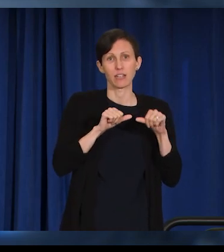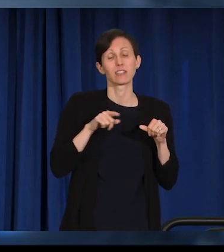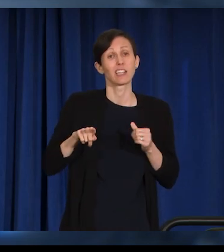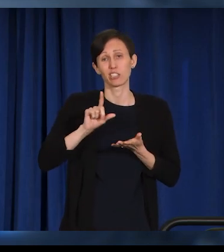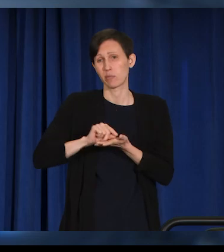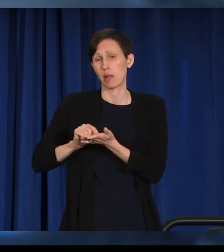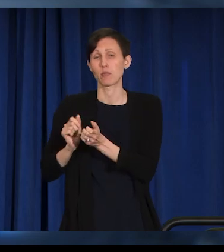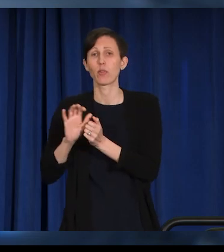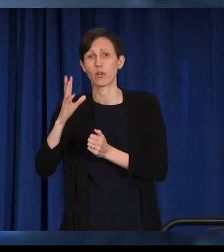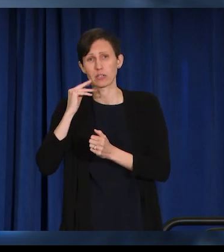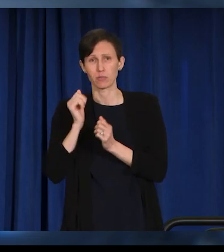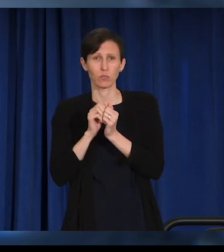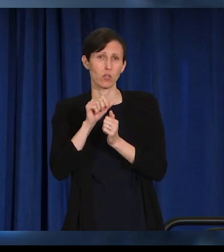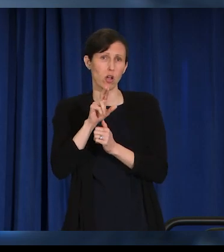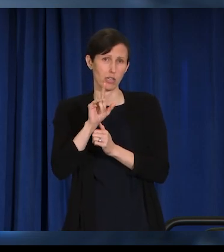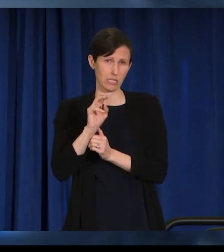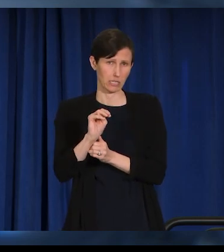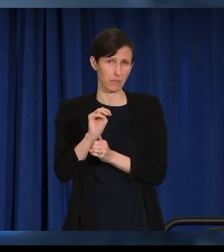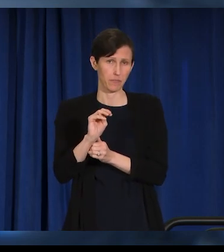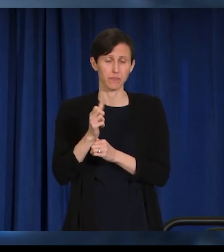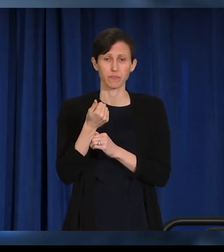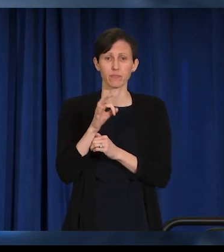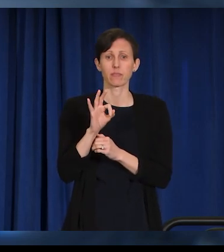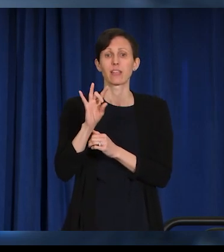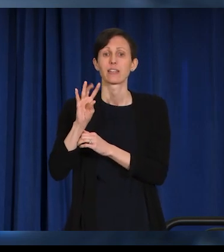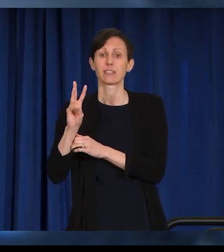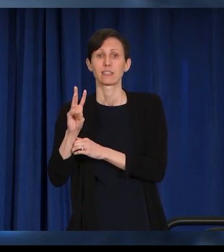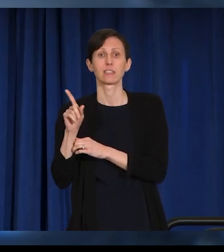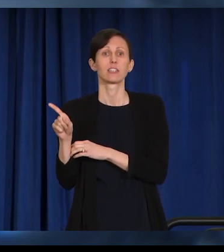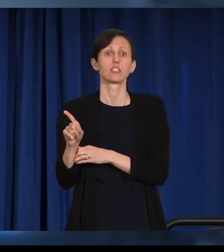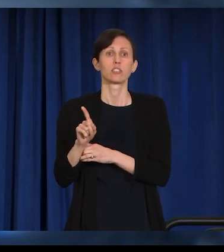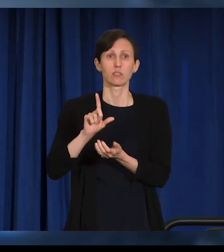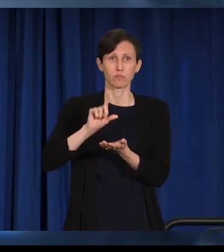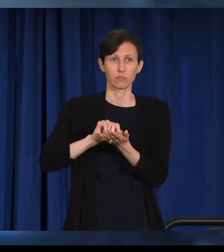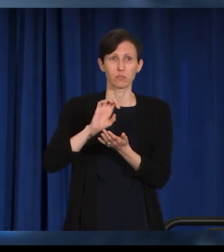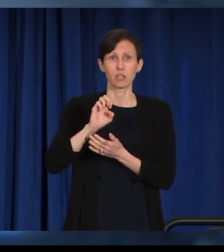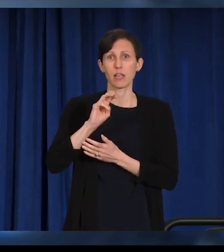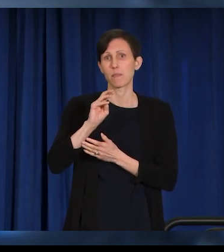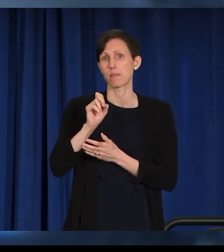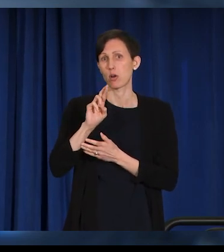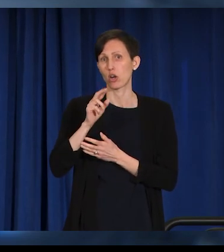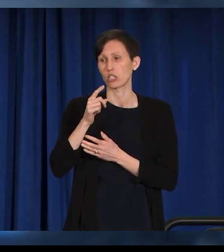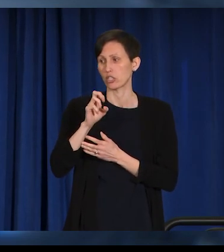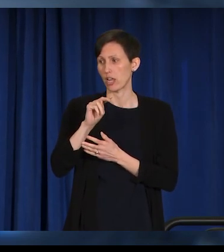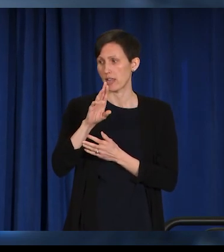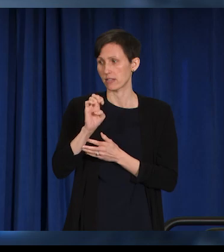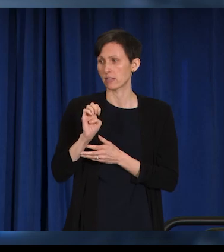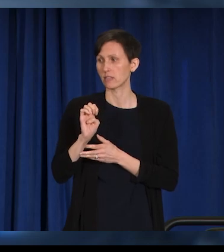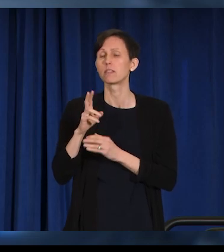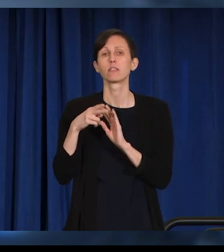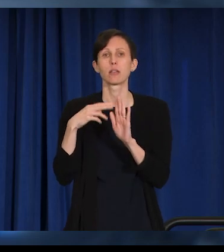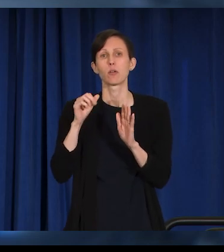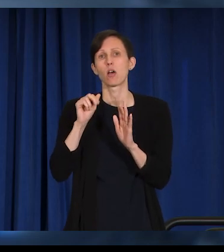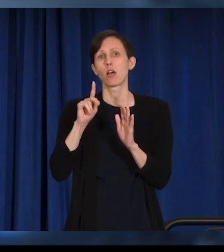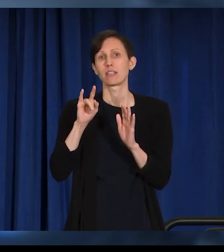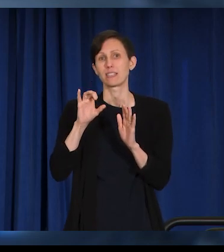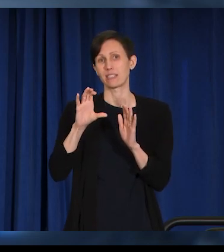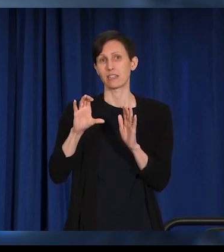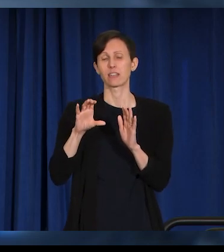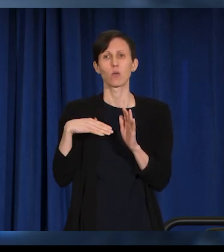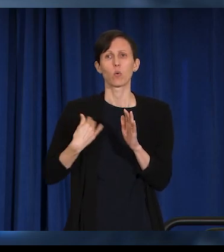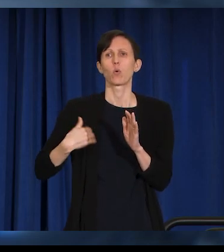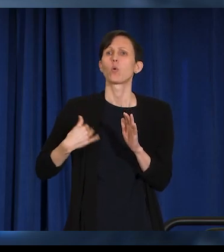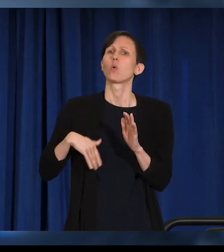with autism. In 1986, she released Emergence, Labeled Autistic, which is a groundbreaking memoir that provided